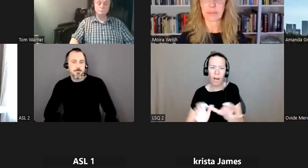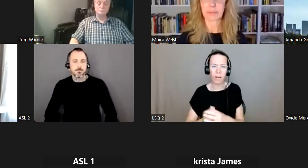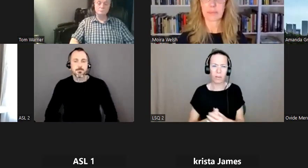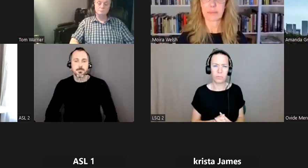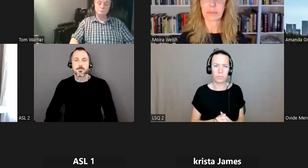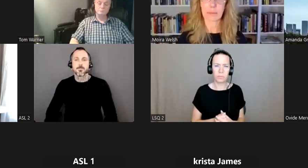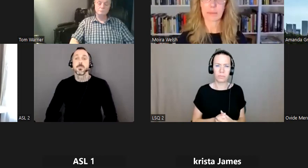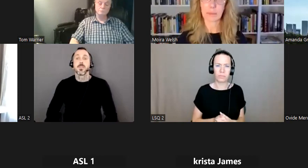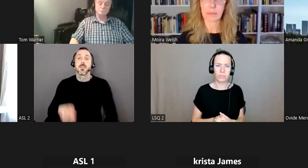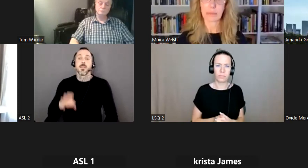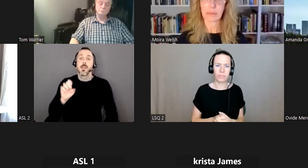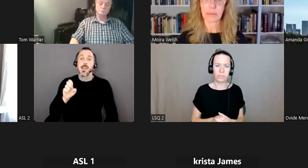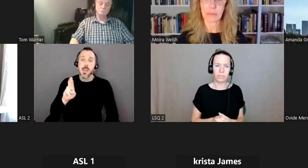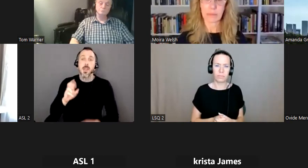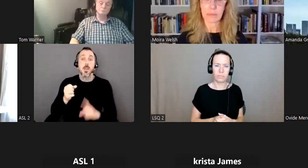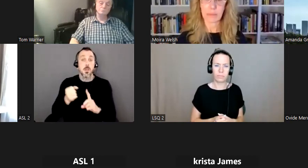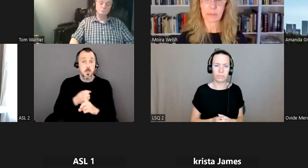abuse piece, on how that fits